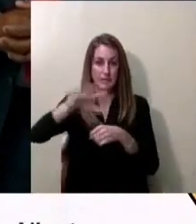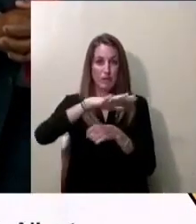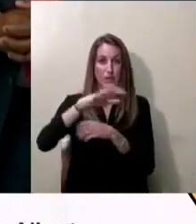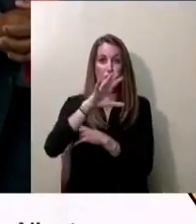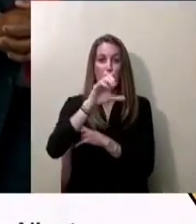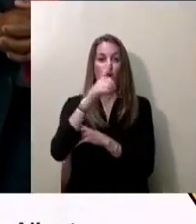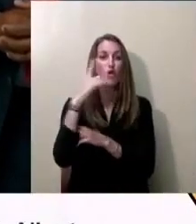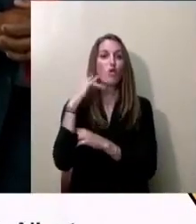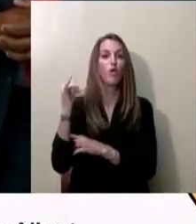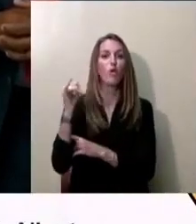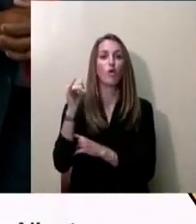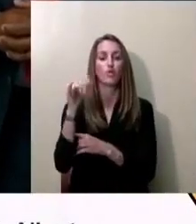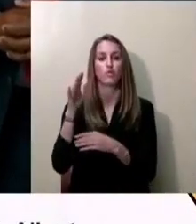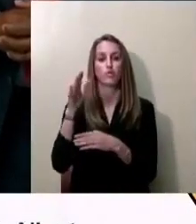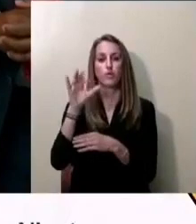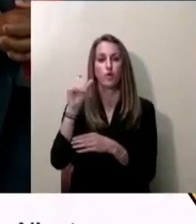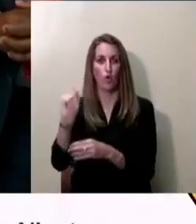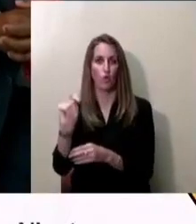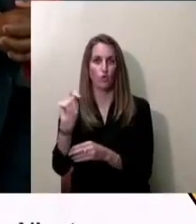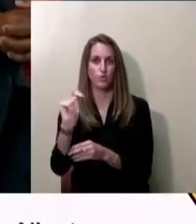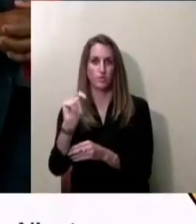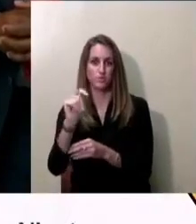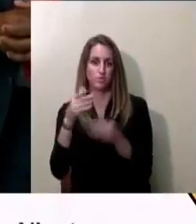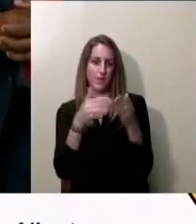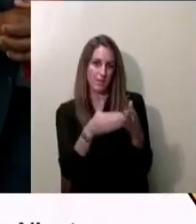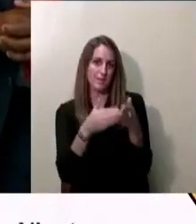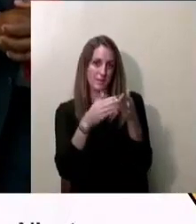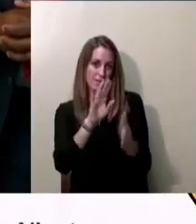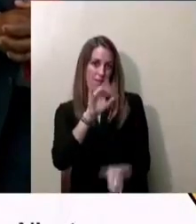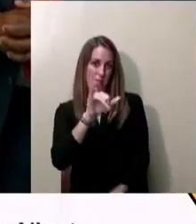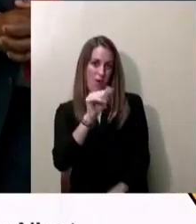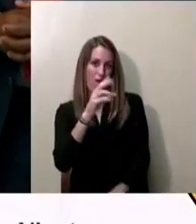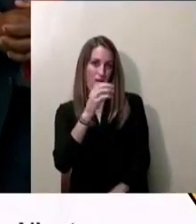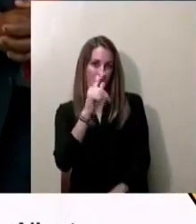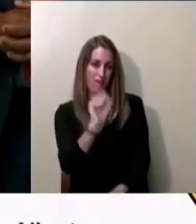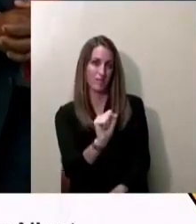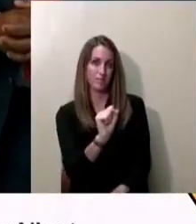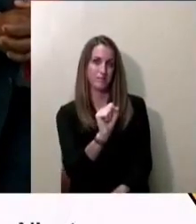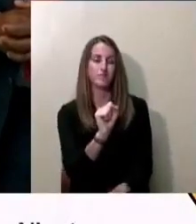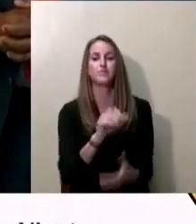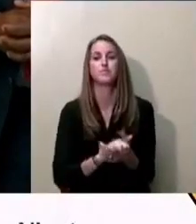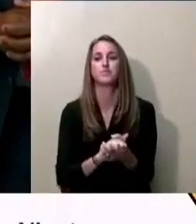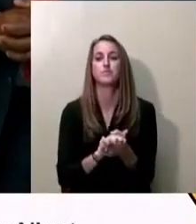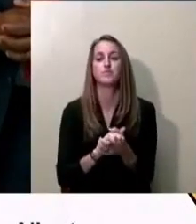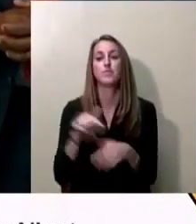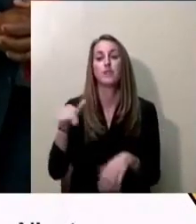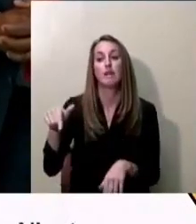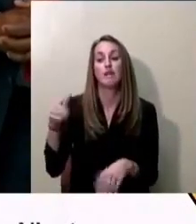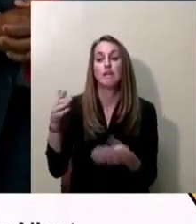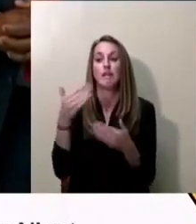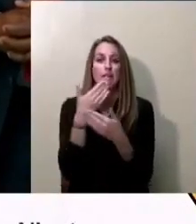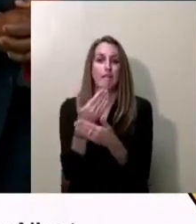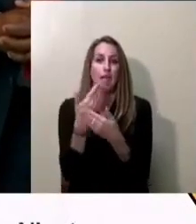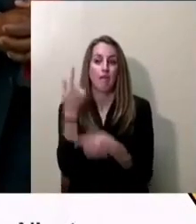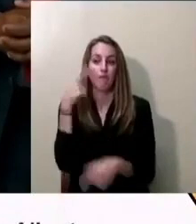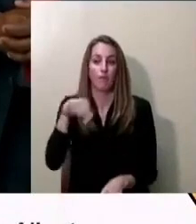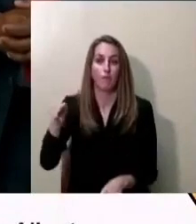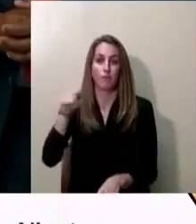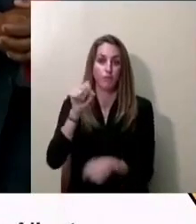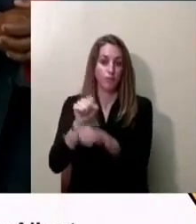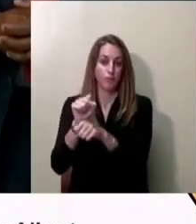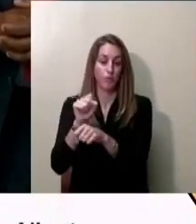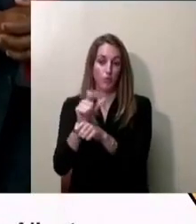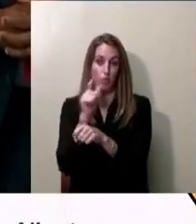industry. I am thankful to the employers that participate, and I encourage all employers in the territory